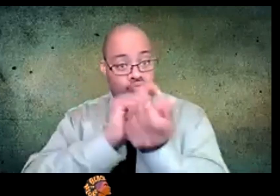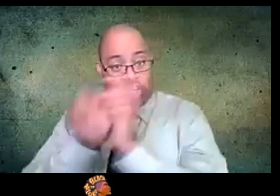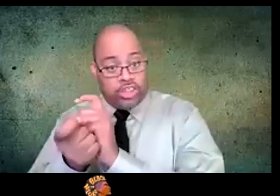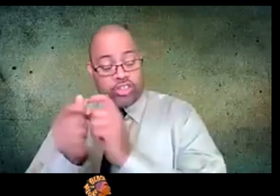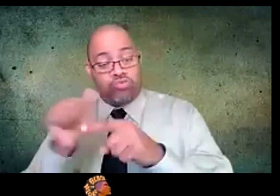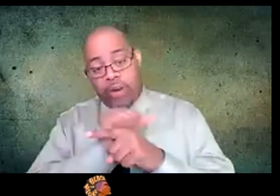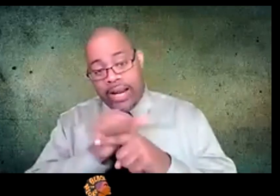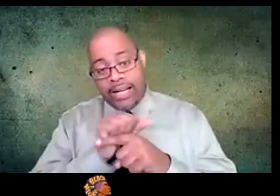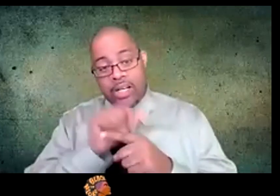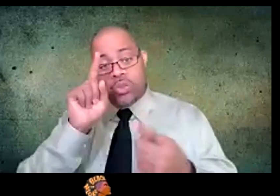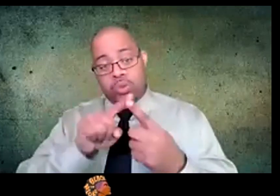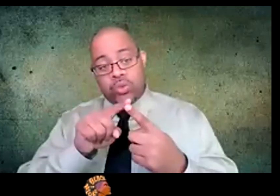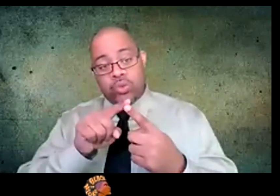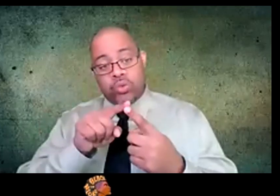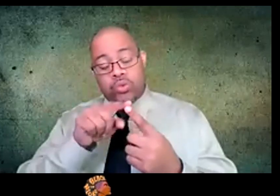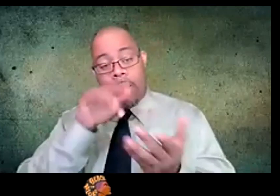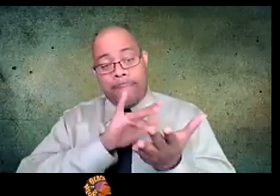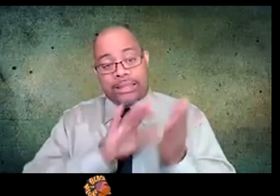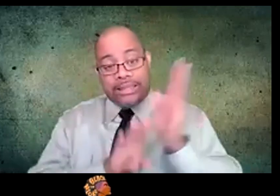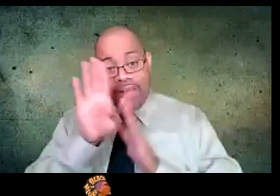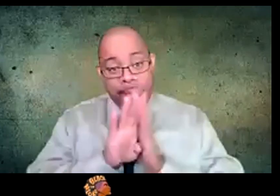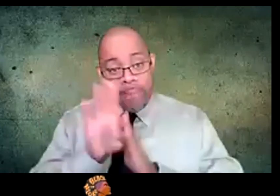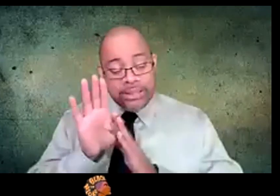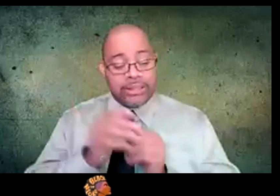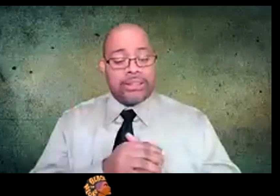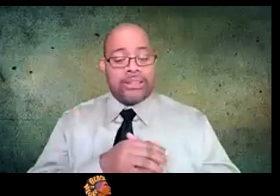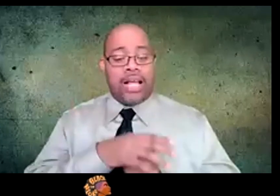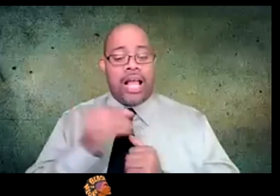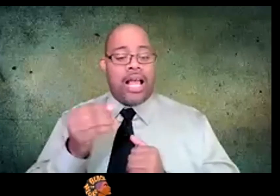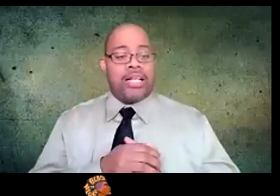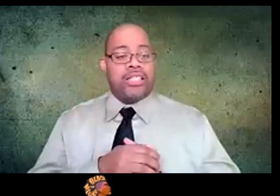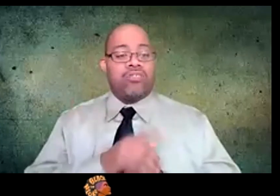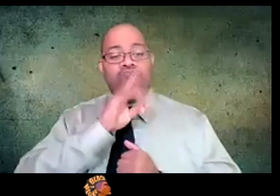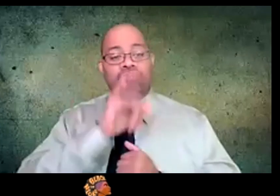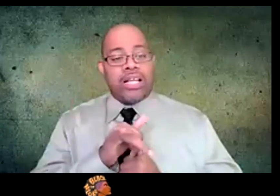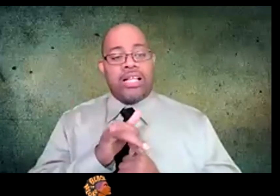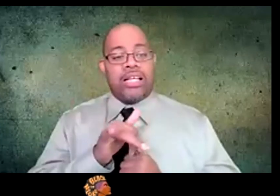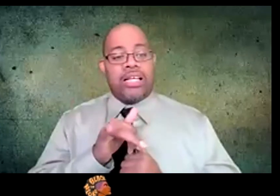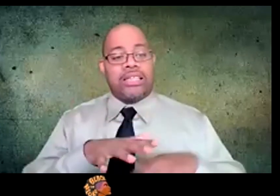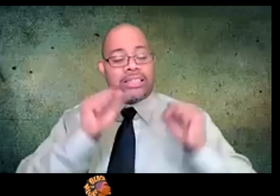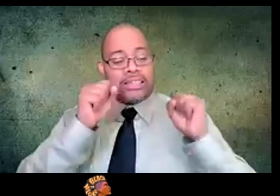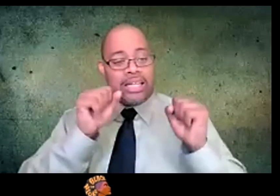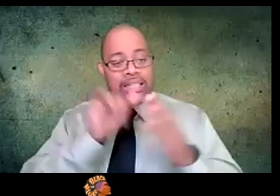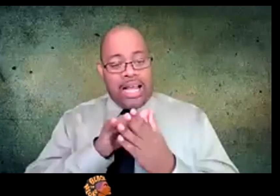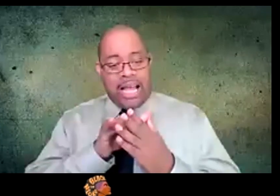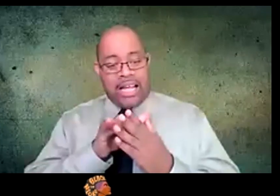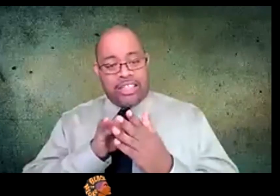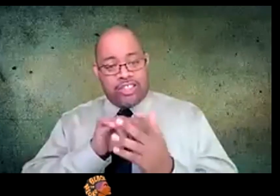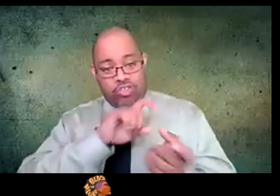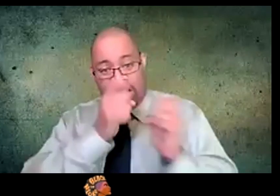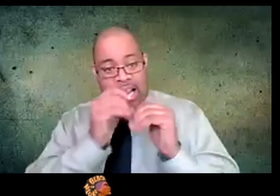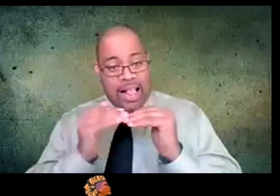training into drug development and really take the corner in terms of